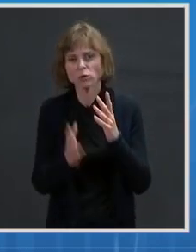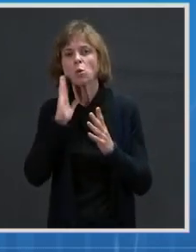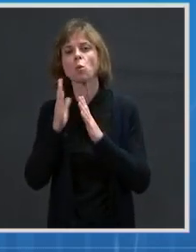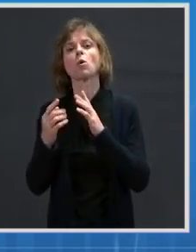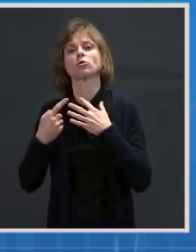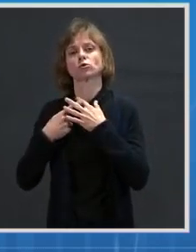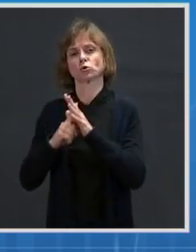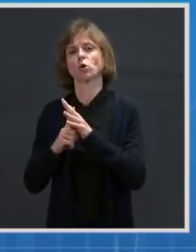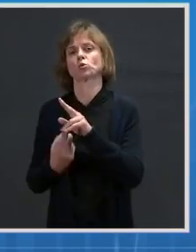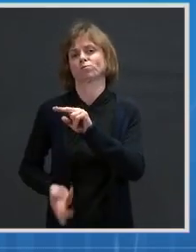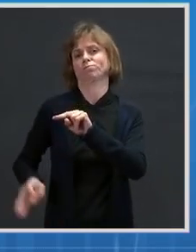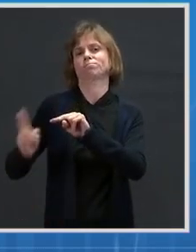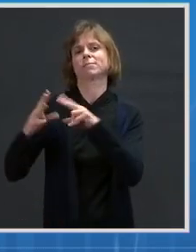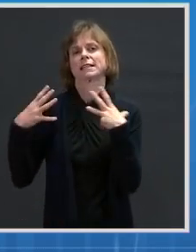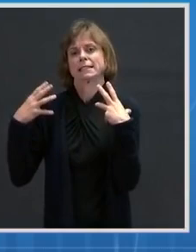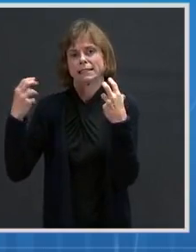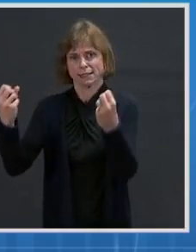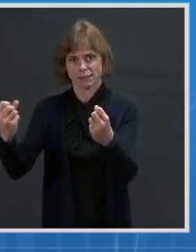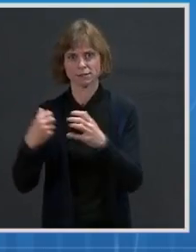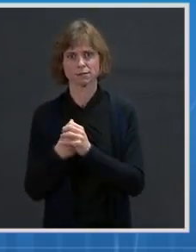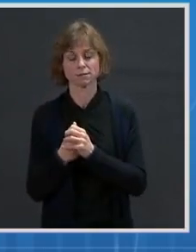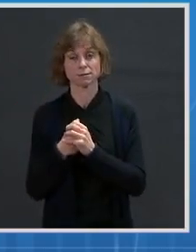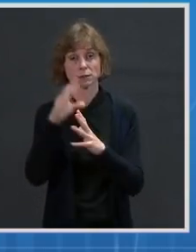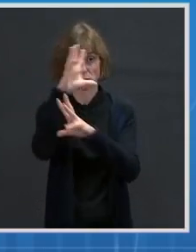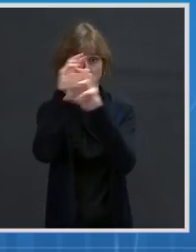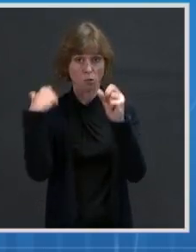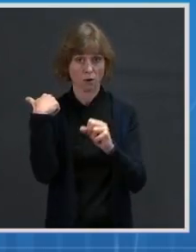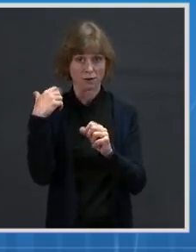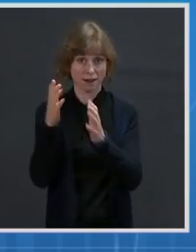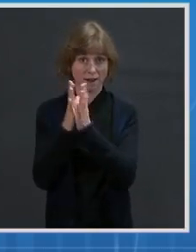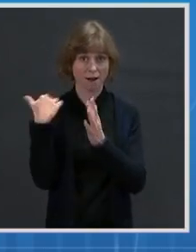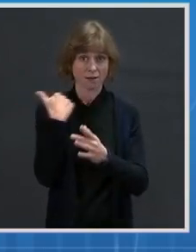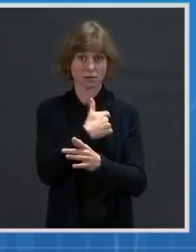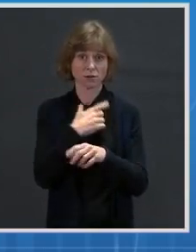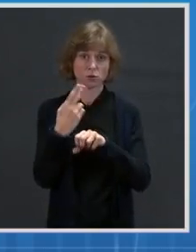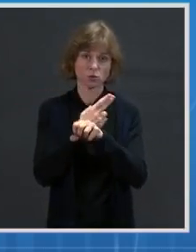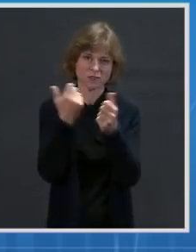asked us to use every possible resource to make that happen.